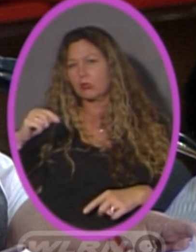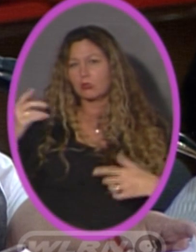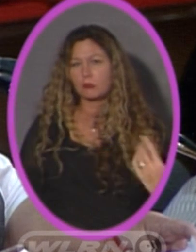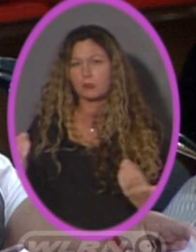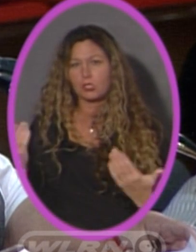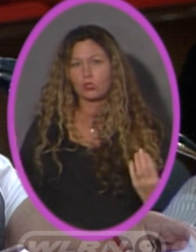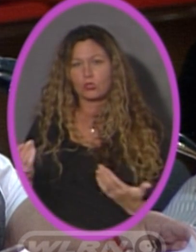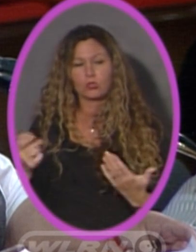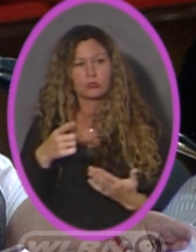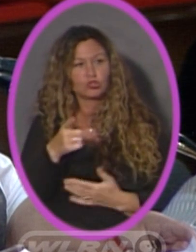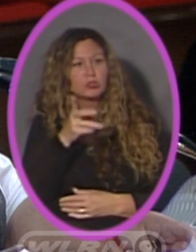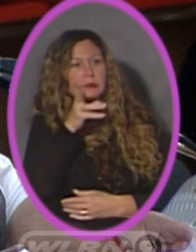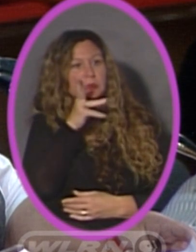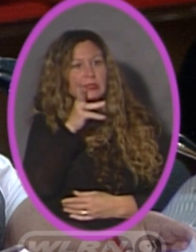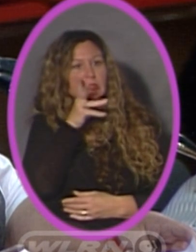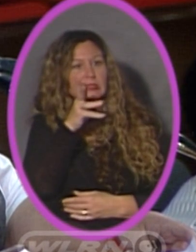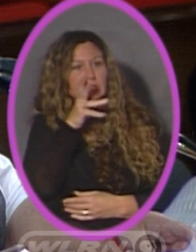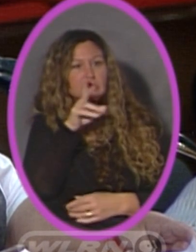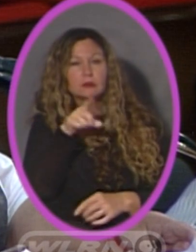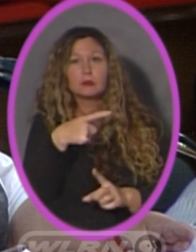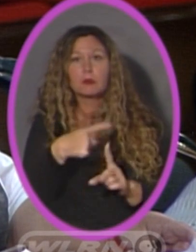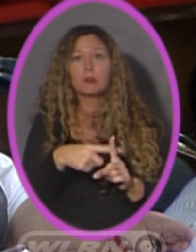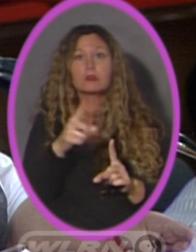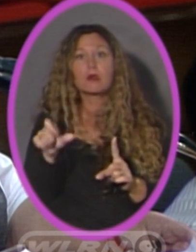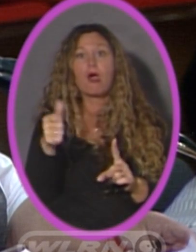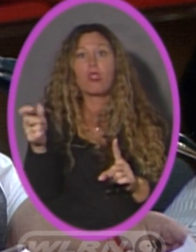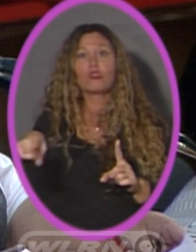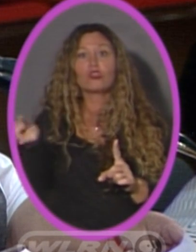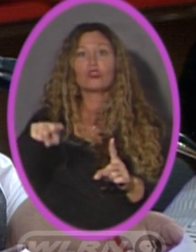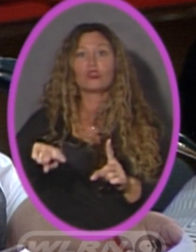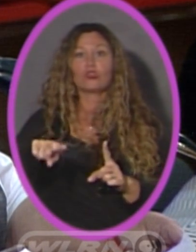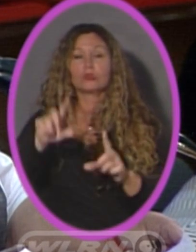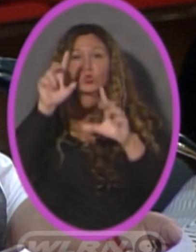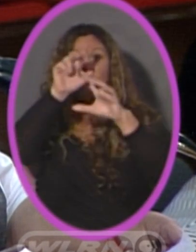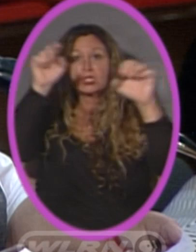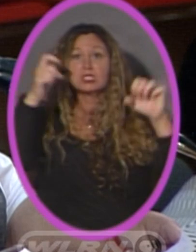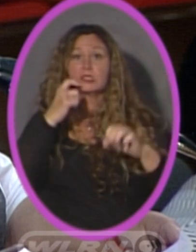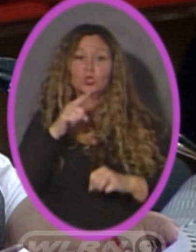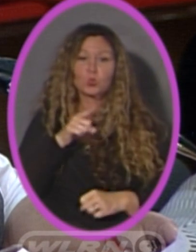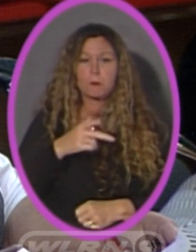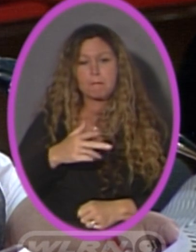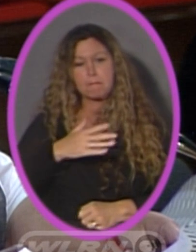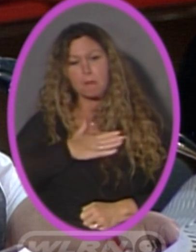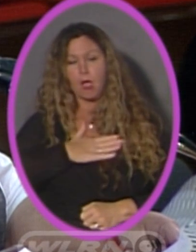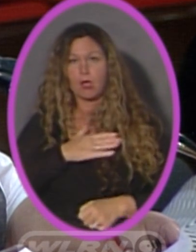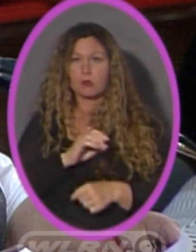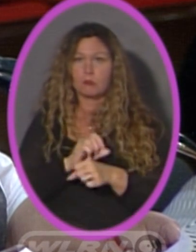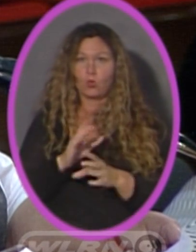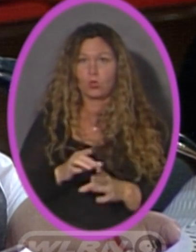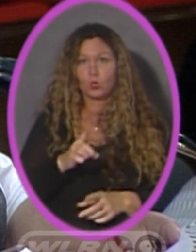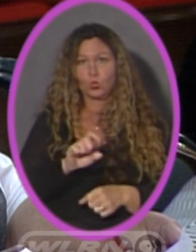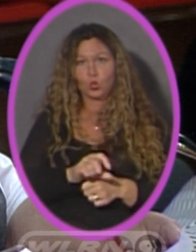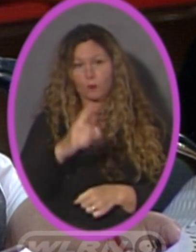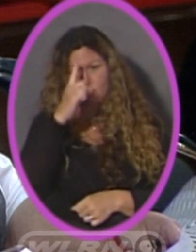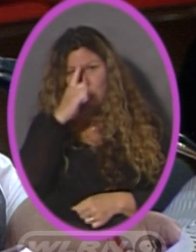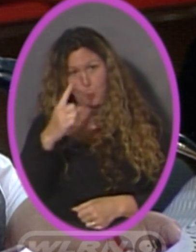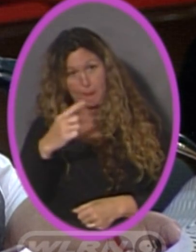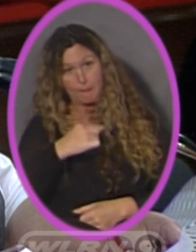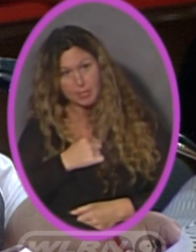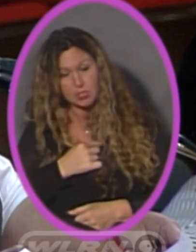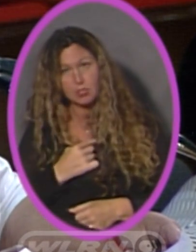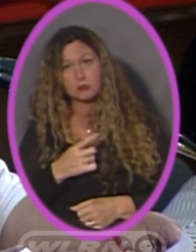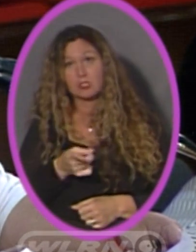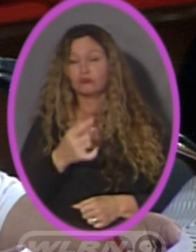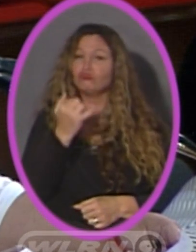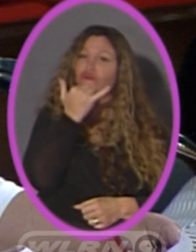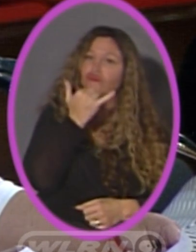silence her by saying that she was his employee and that she worked for him. Her response to the super was that he worked for her, and in fact he does,